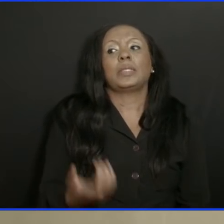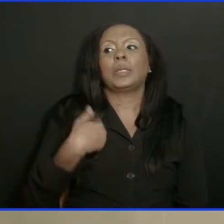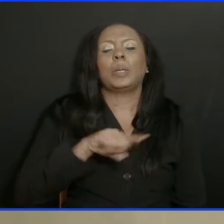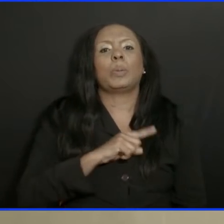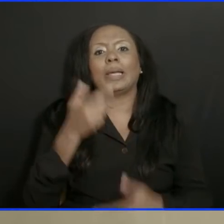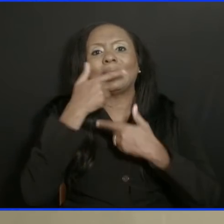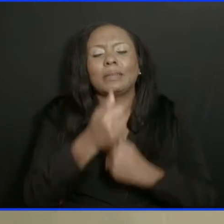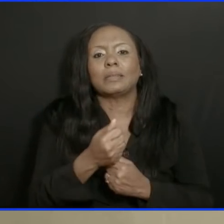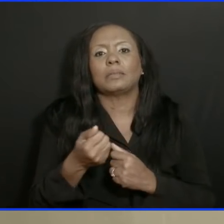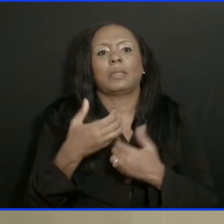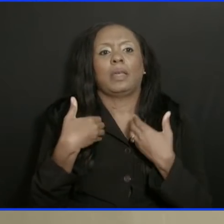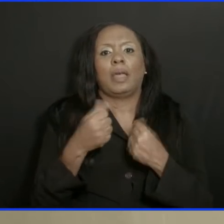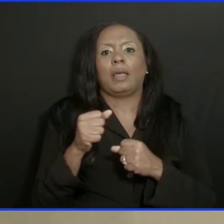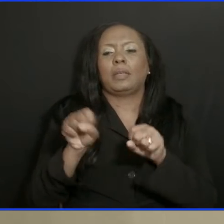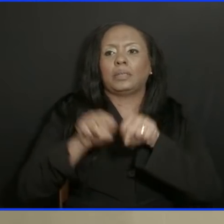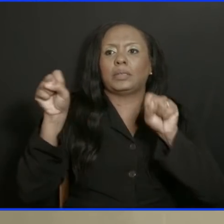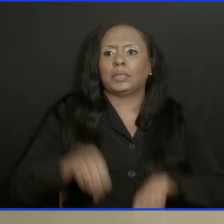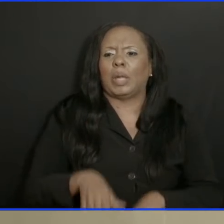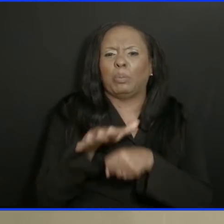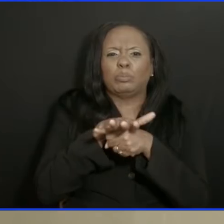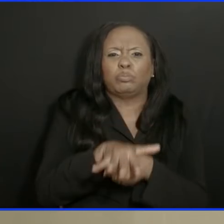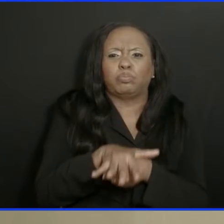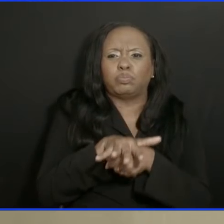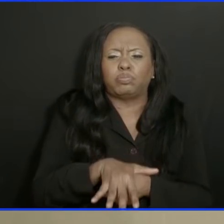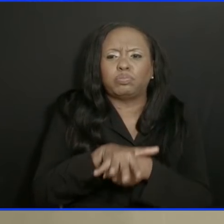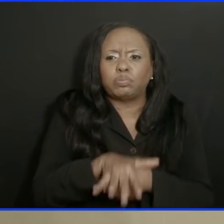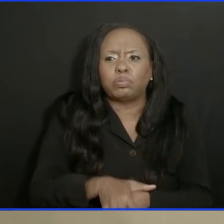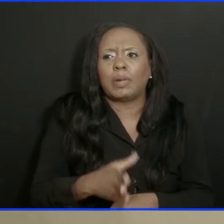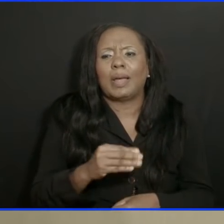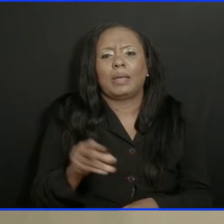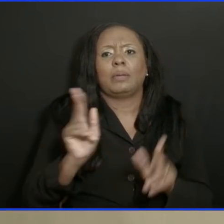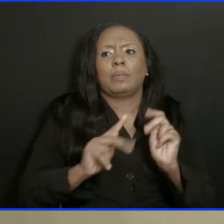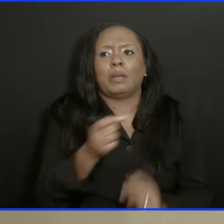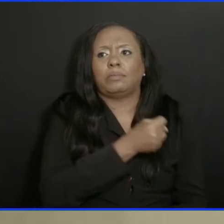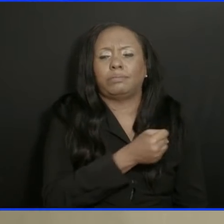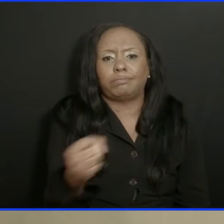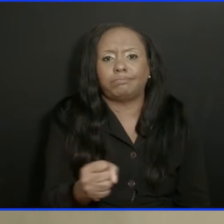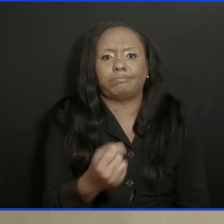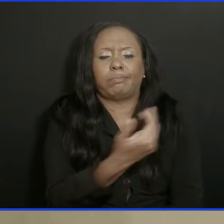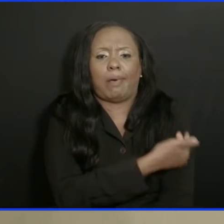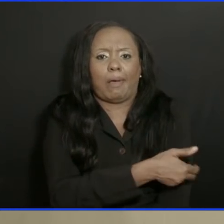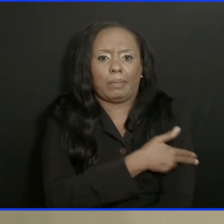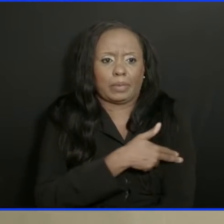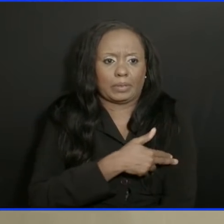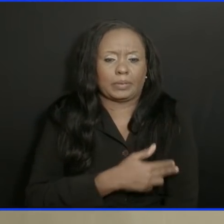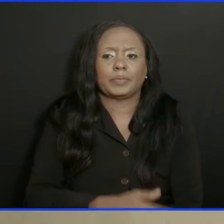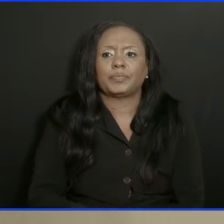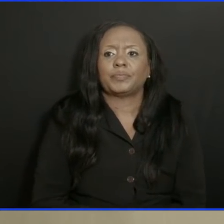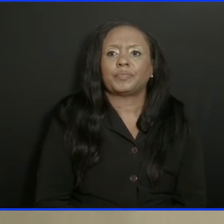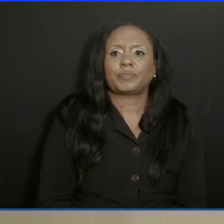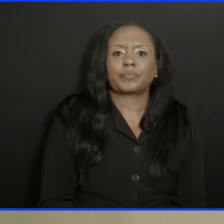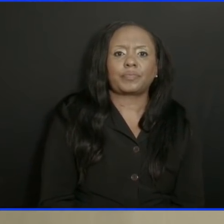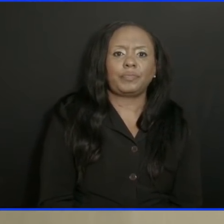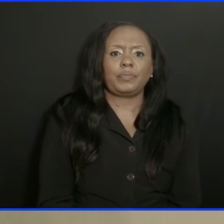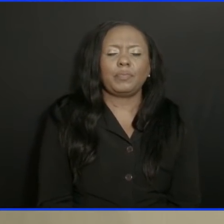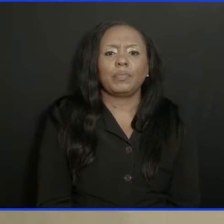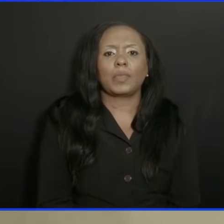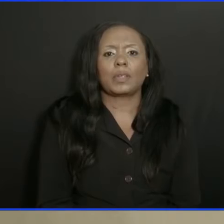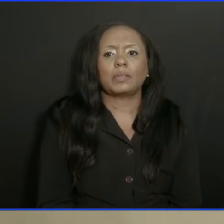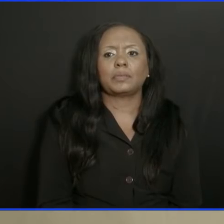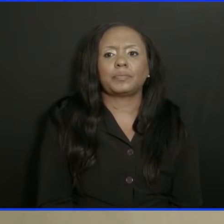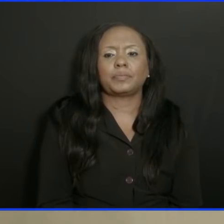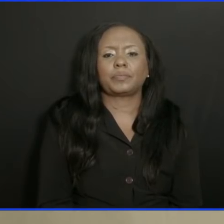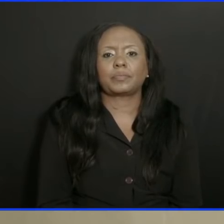healthcare system, and particularly the hospitalizations. When I talk about hospitalizations, of course, I am specifically referring to what happens